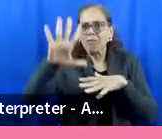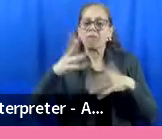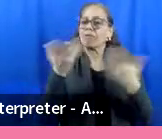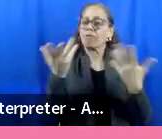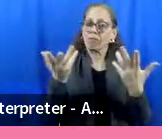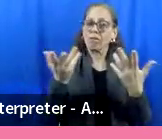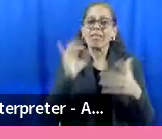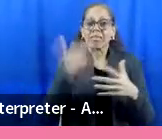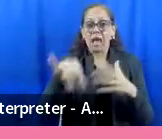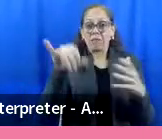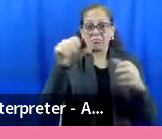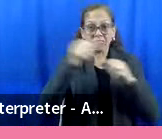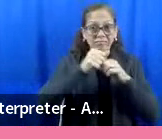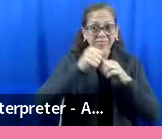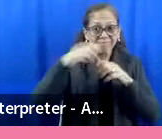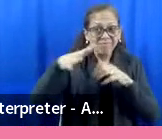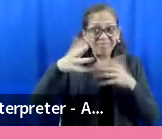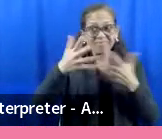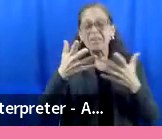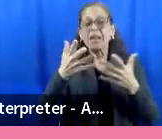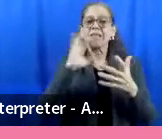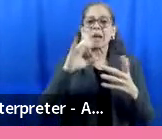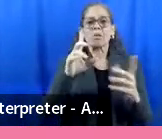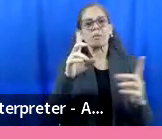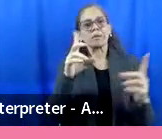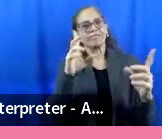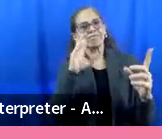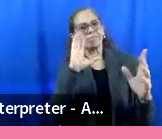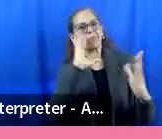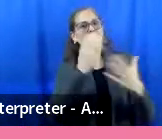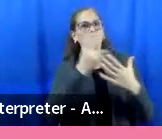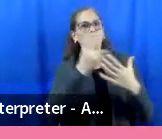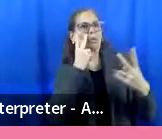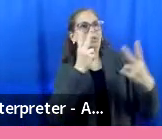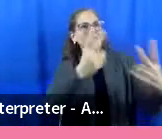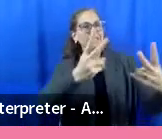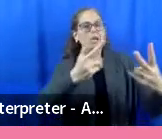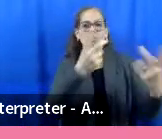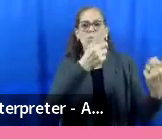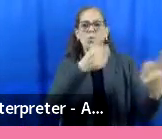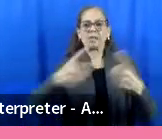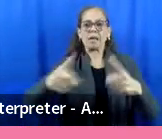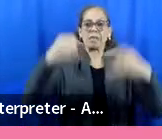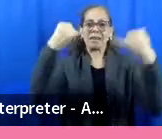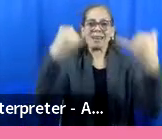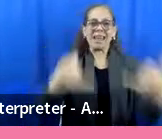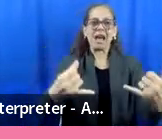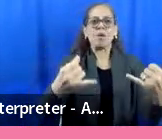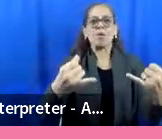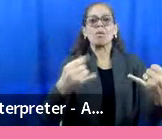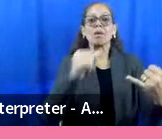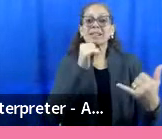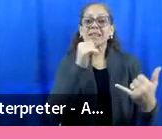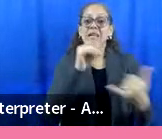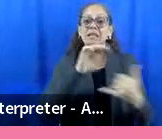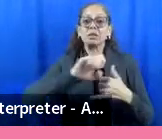The Displacement Risk Index will be a snapshot of current conditions. It isn't a tool